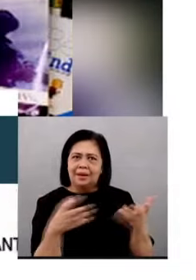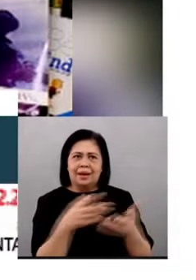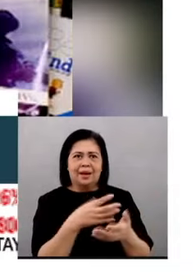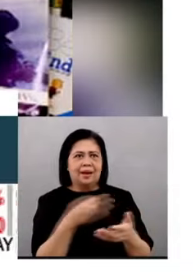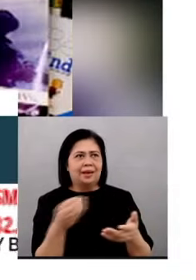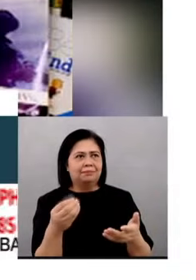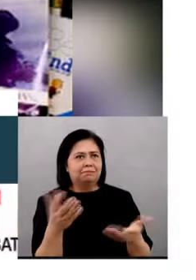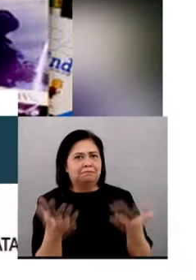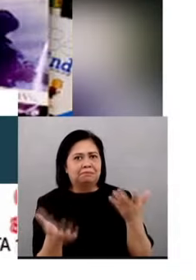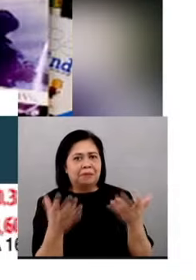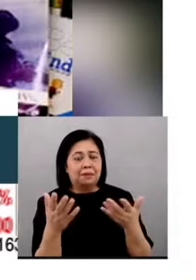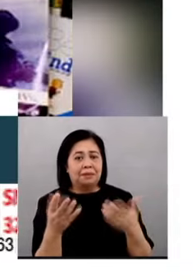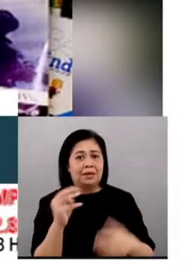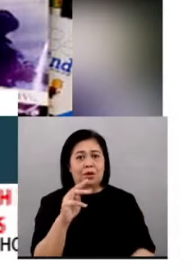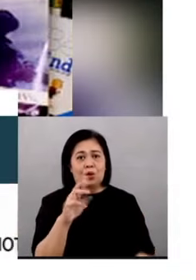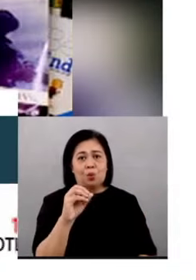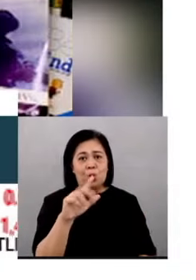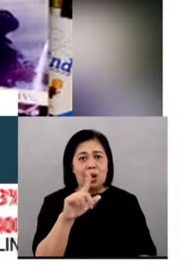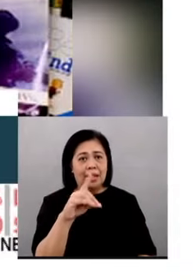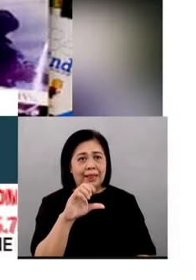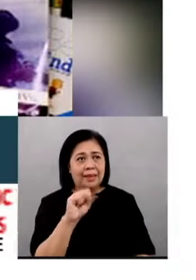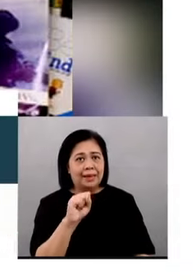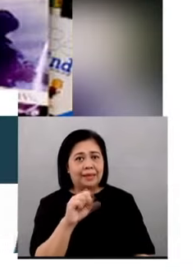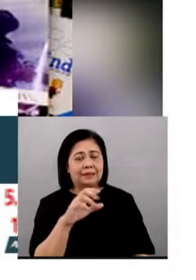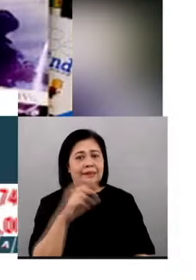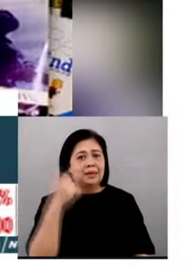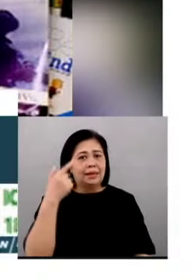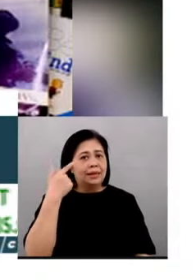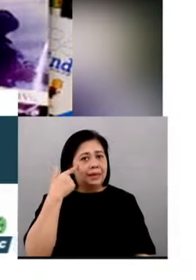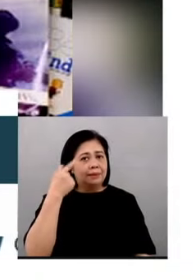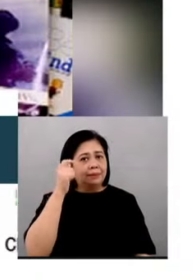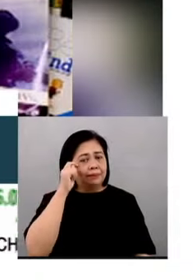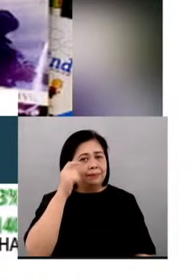maybe Romualdez or Gilbert Chodoro,